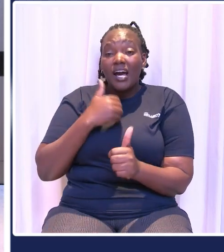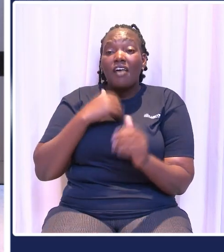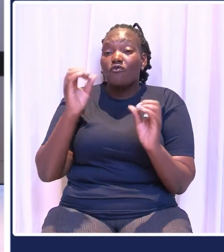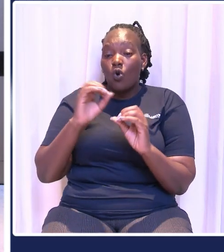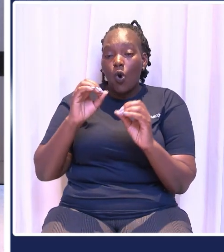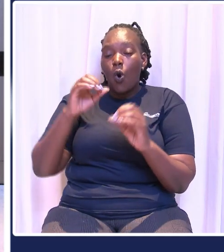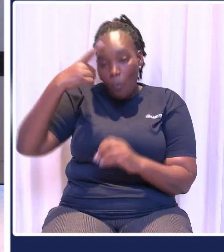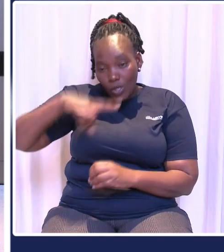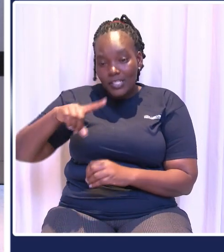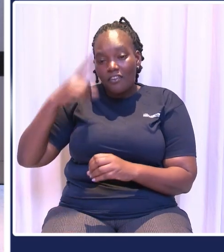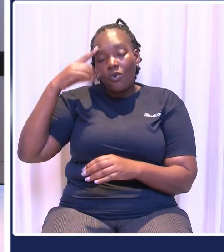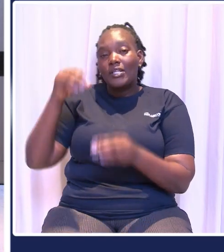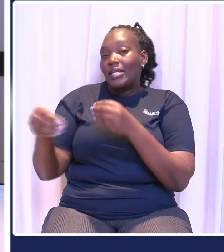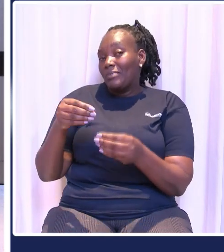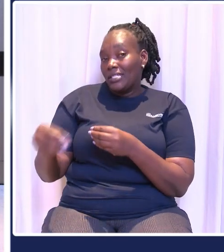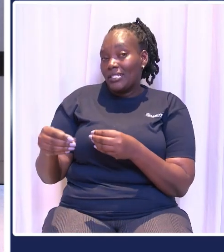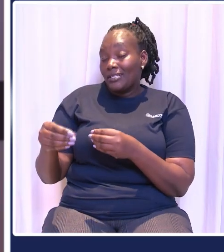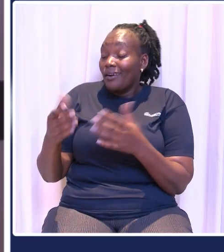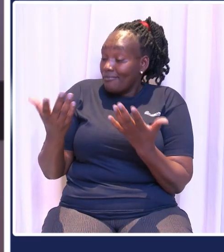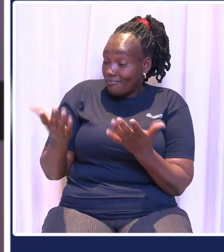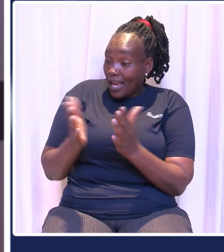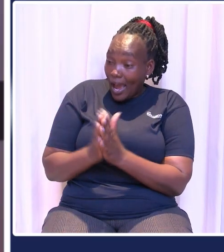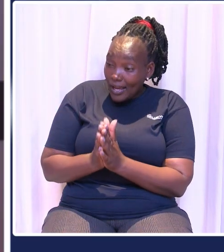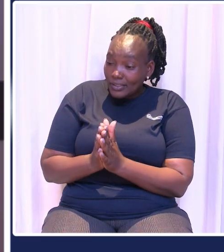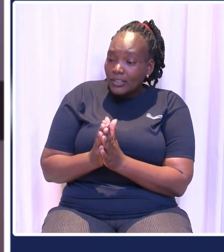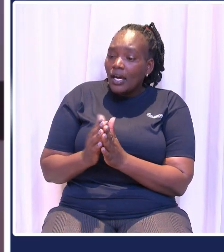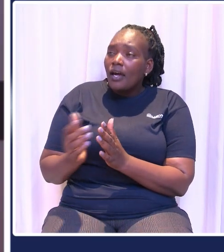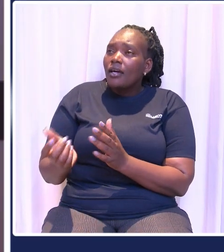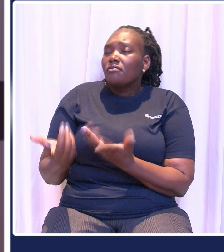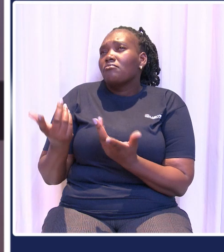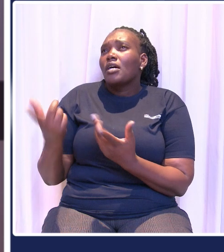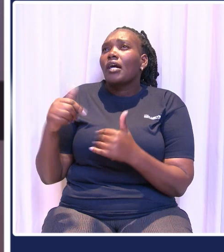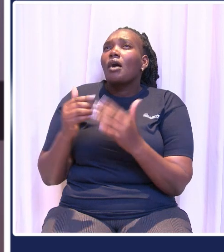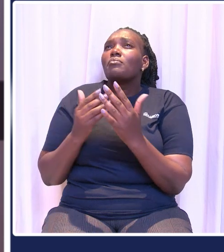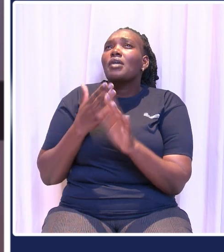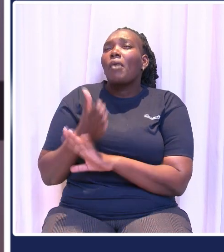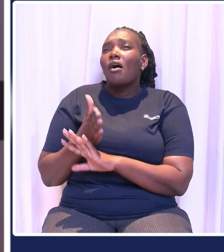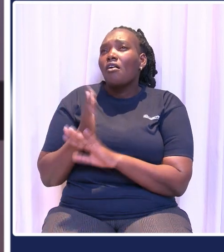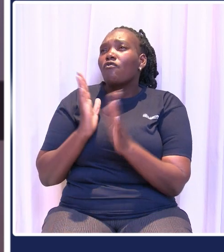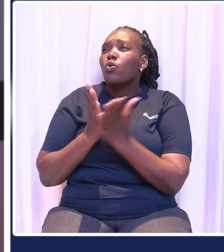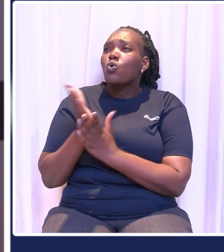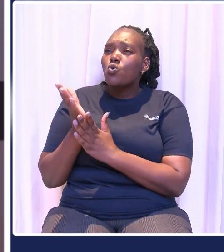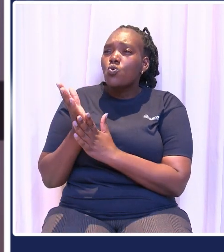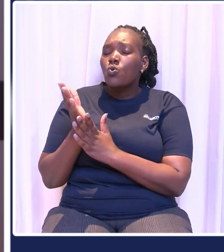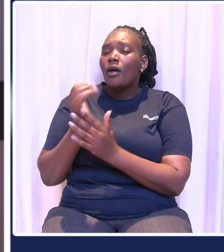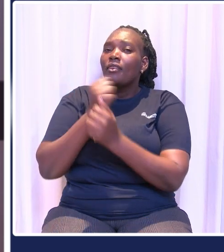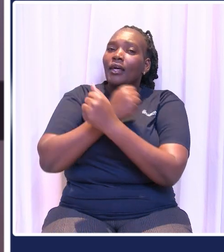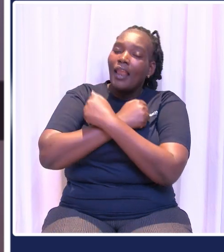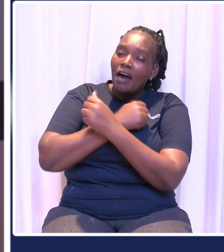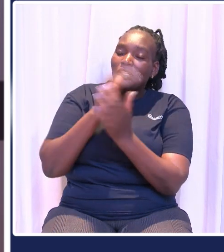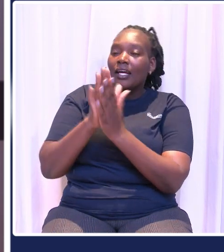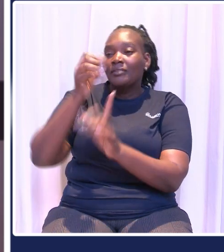disability. And it comes about through the lobbying and